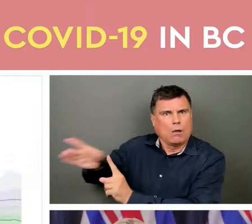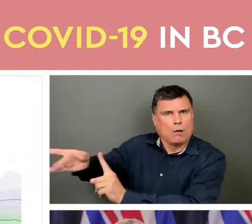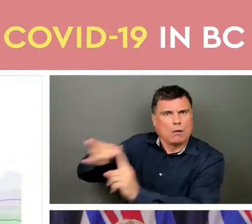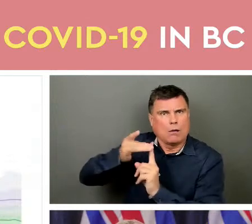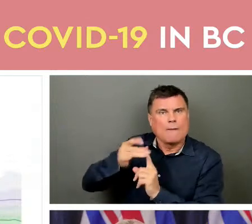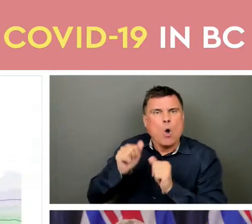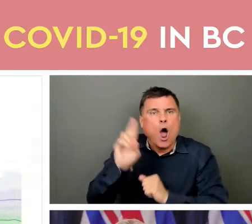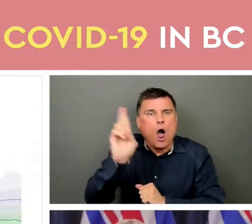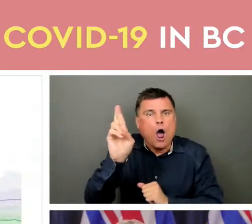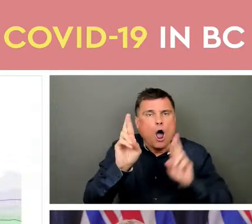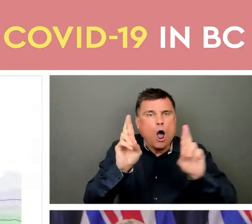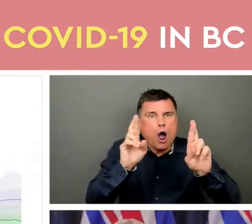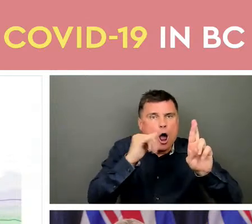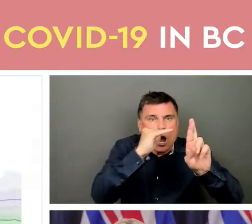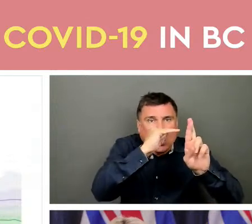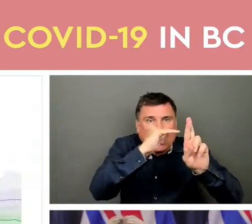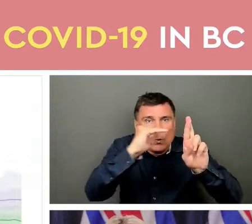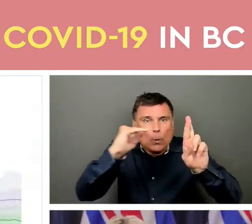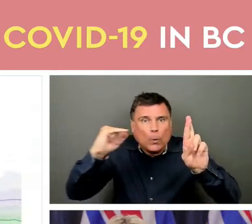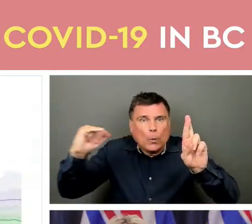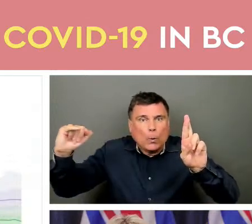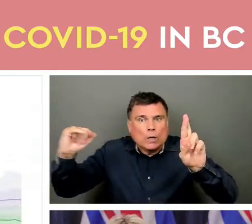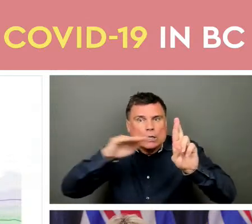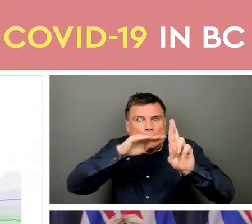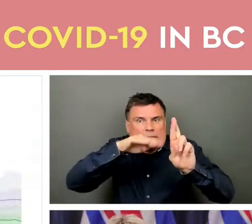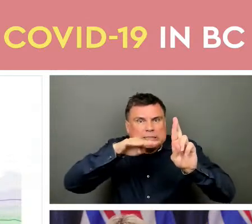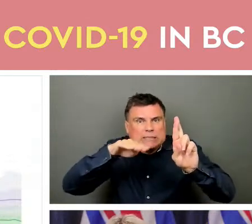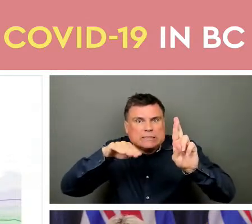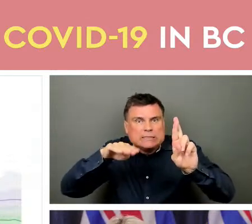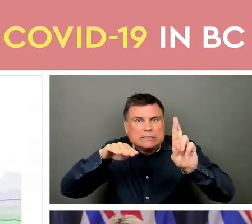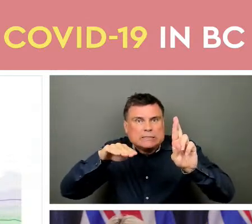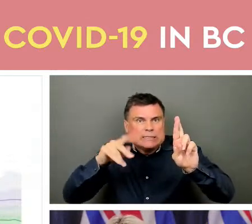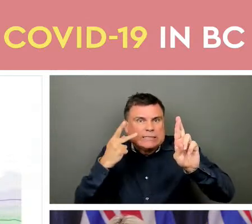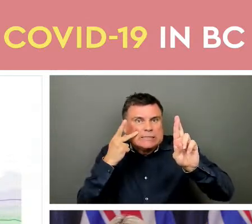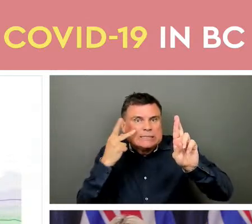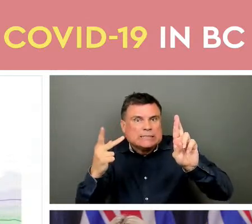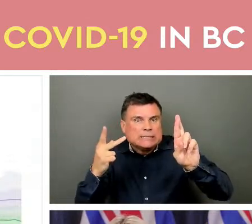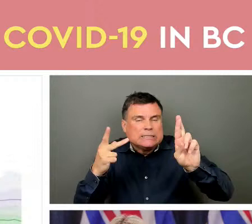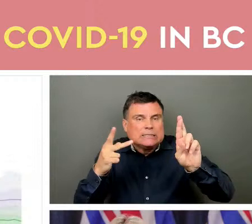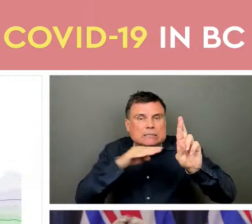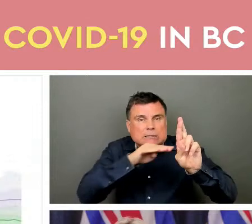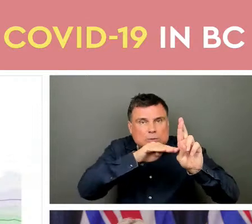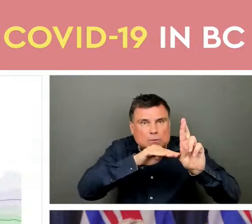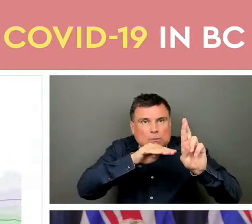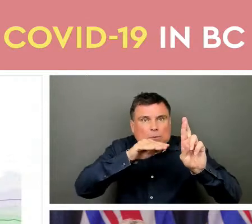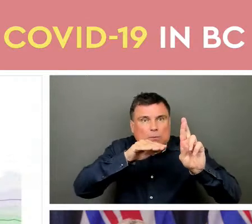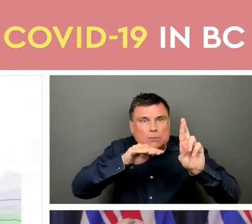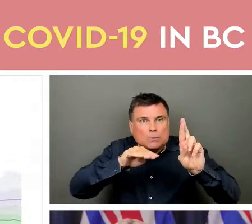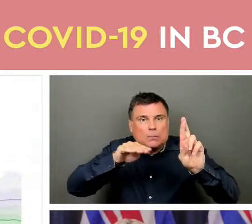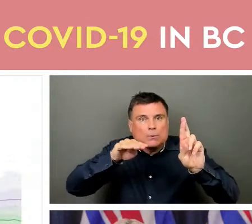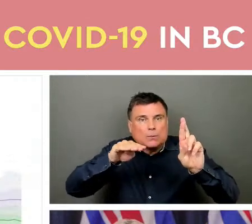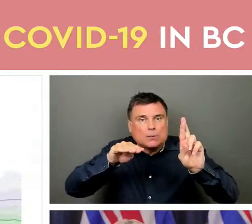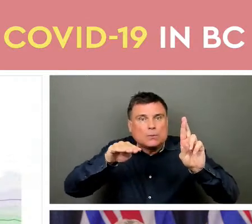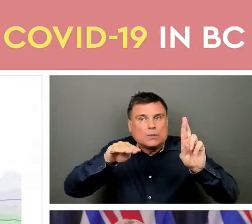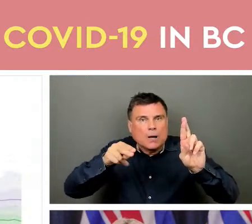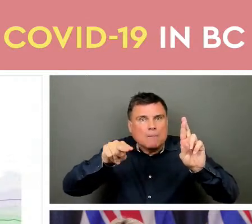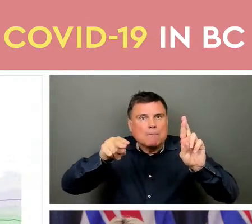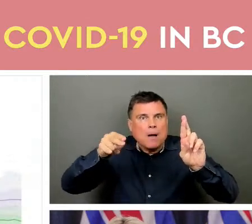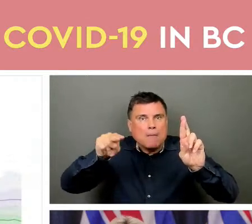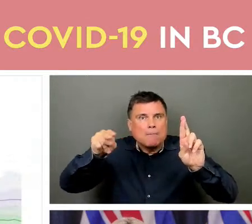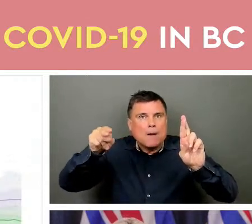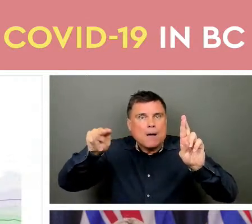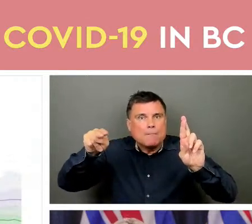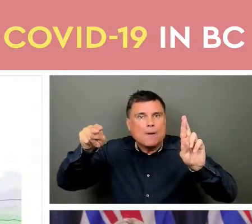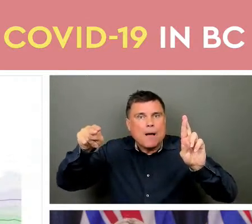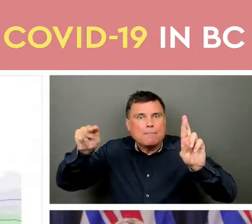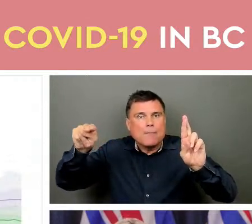number. And this shows that we are likely to see a gradually steady increasing number of cases over the